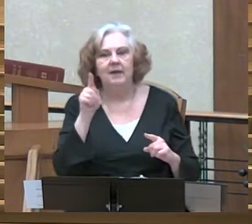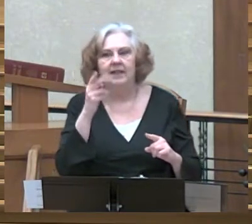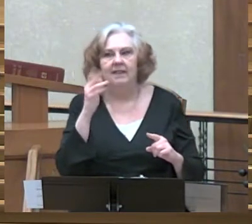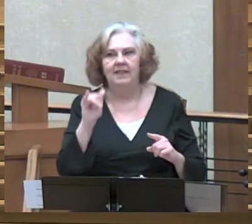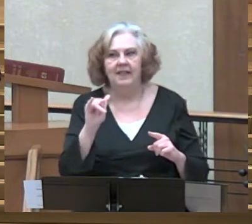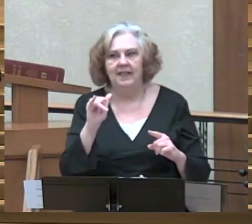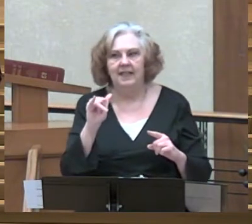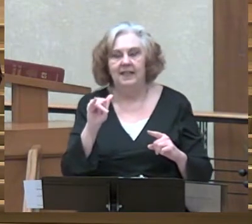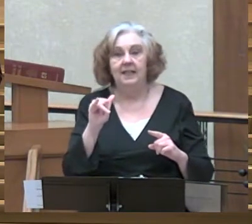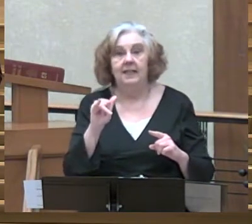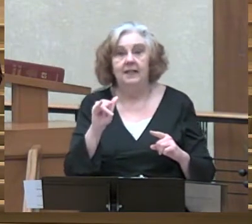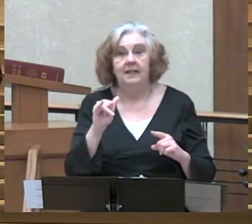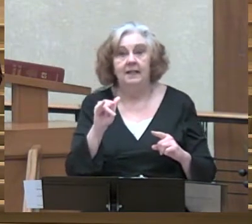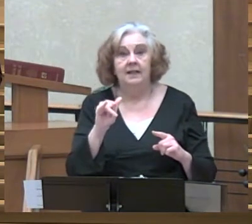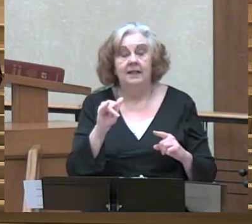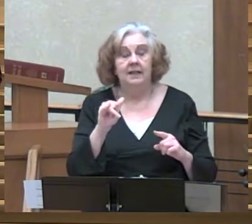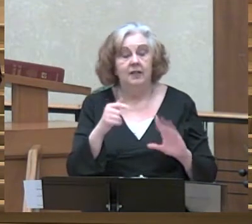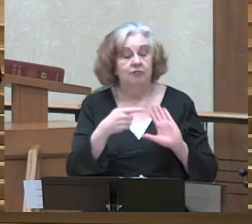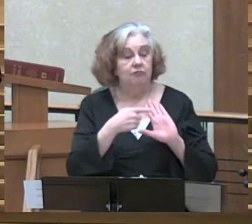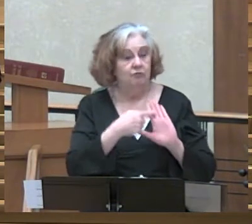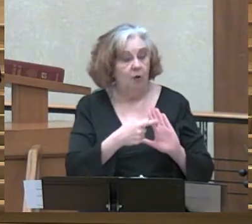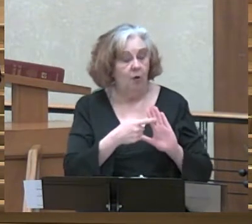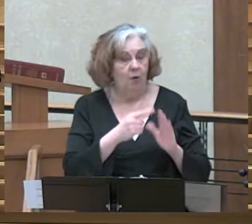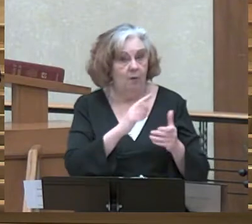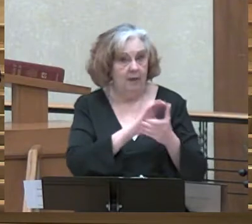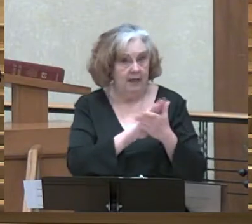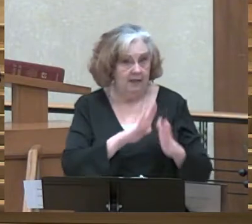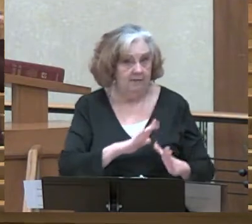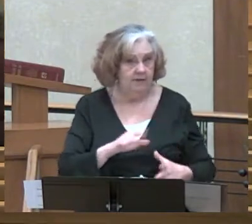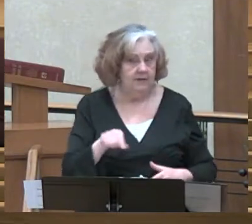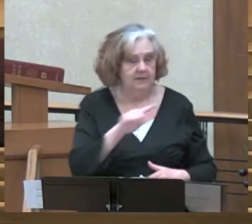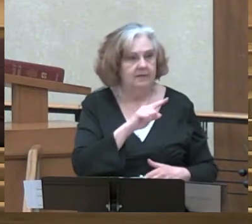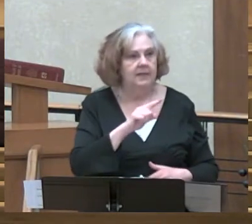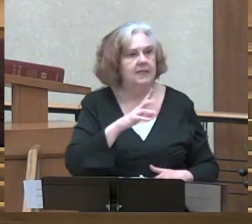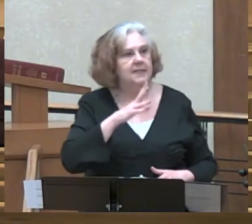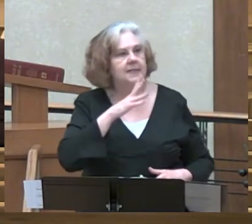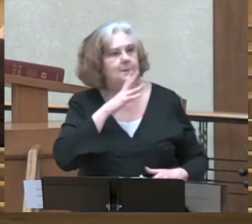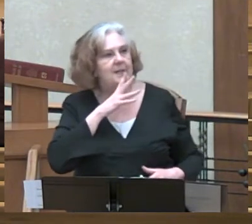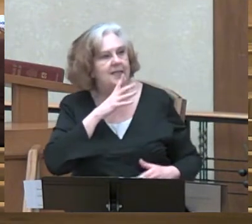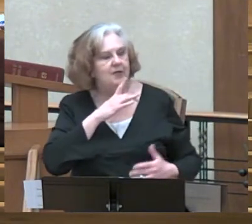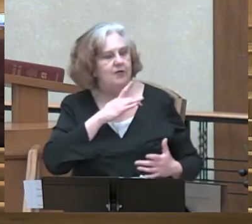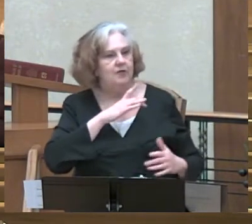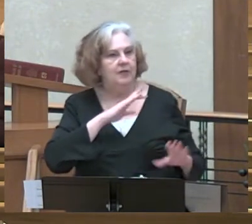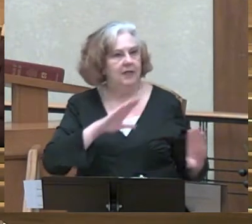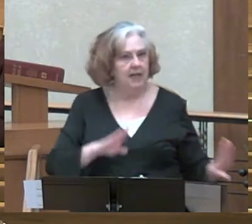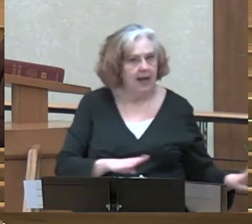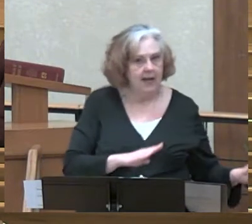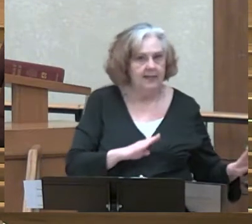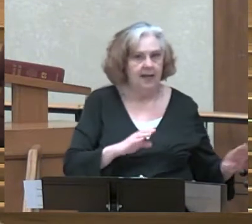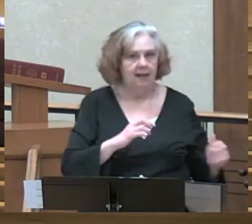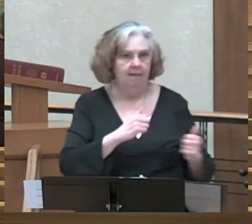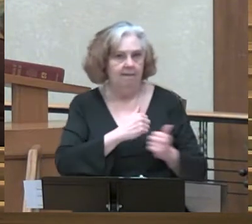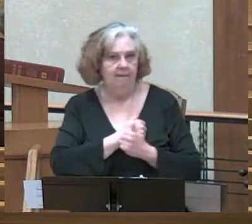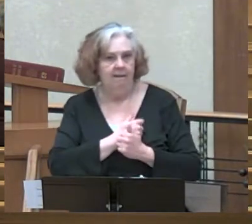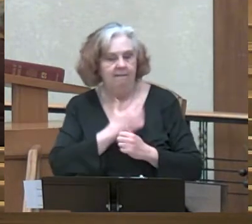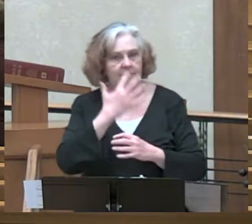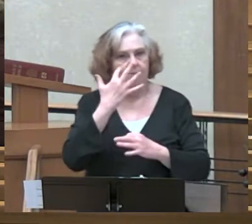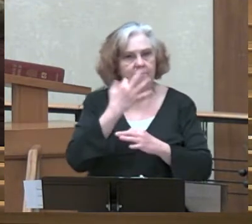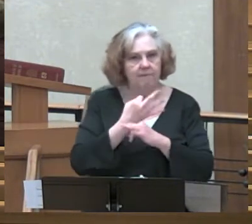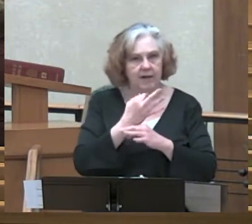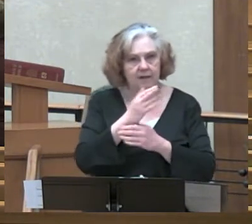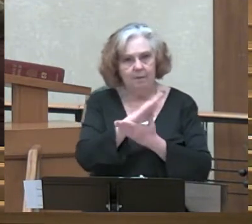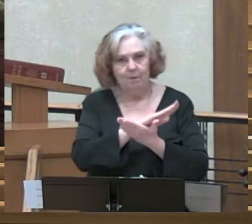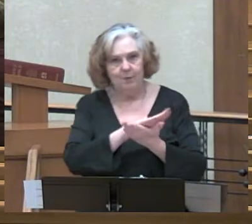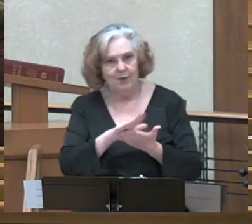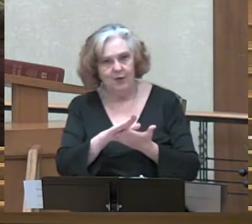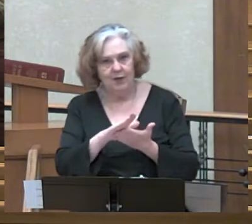Set the believers an example in speech and conduct, in love, in faith, in purity.